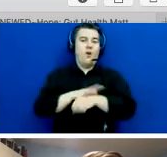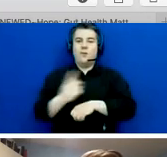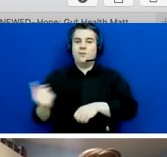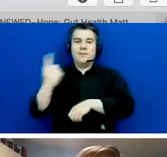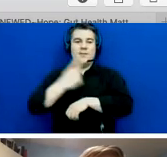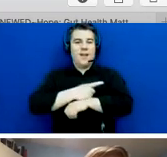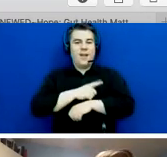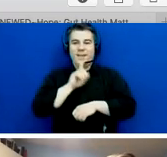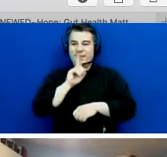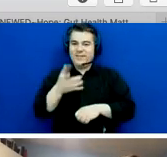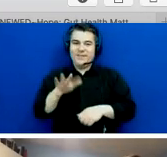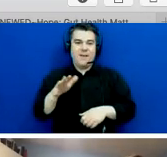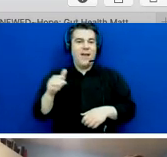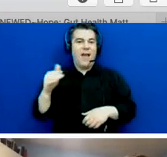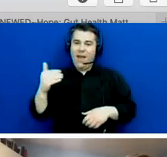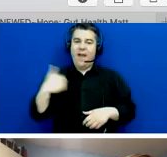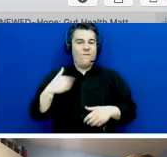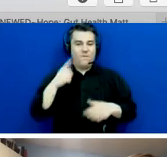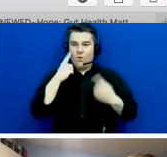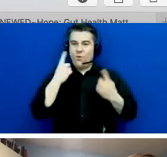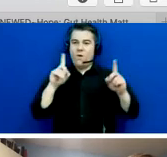kind of how I have to make it work for me.